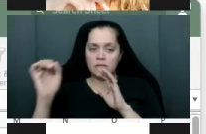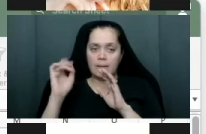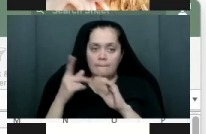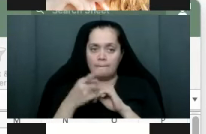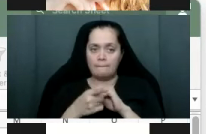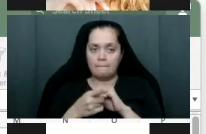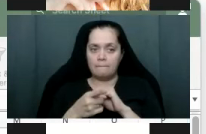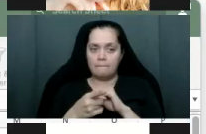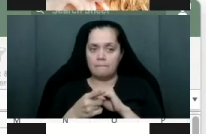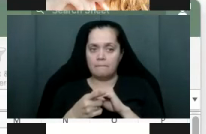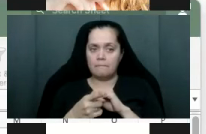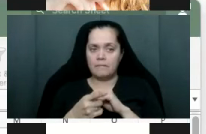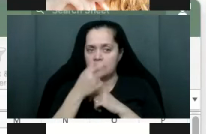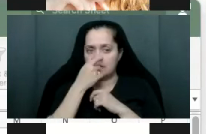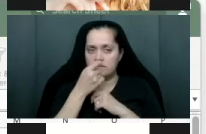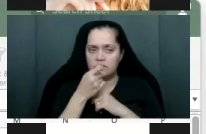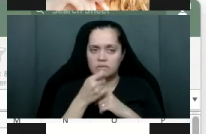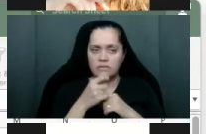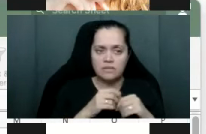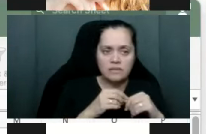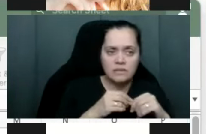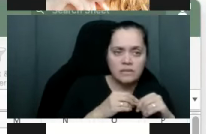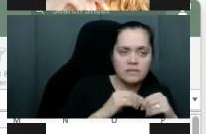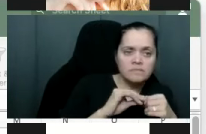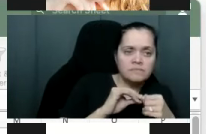That's curious. What is that?